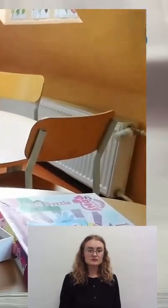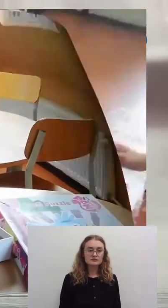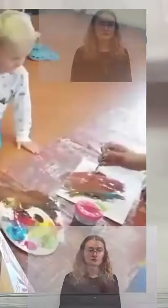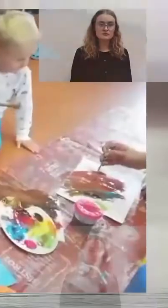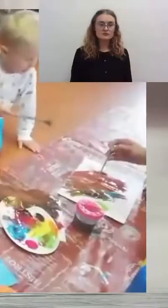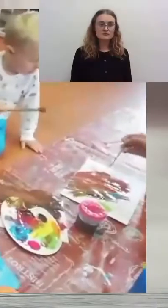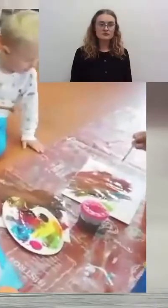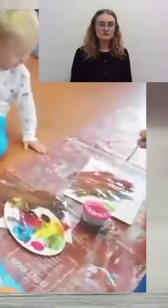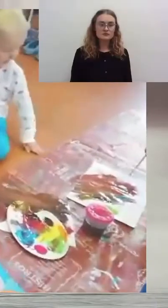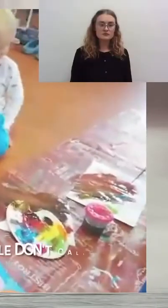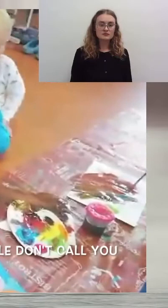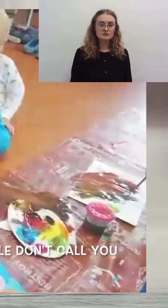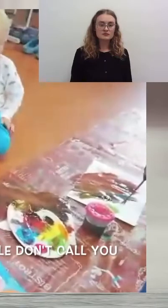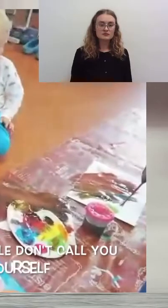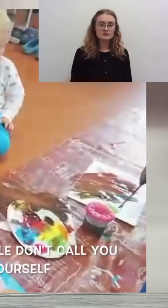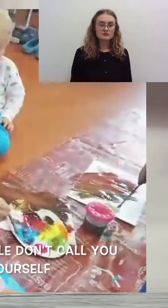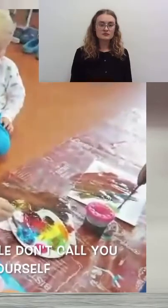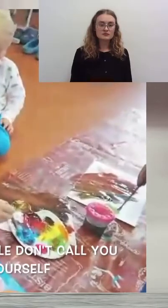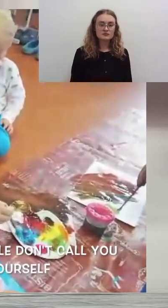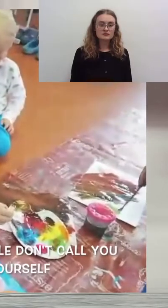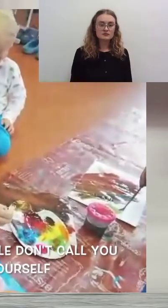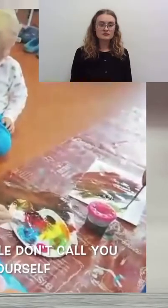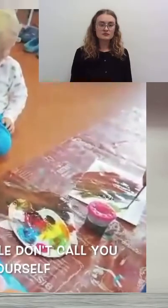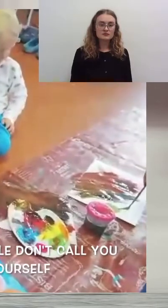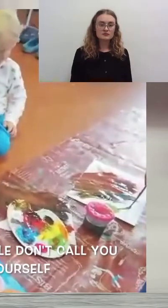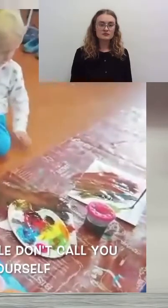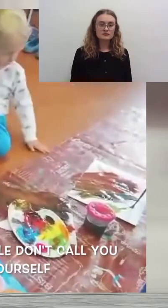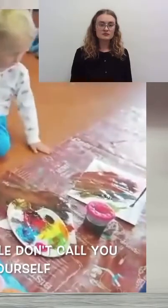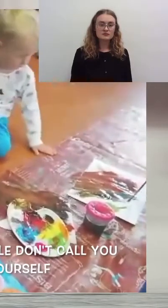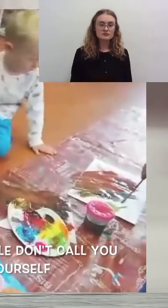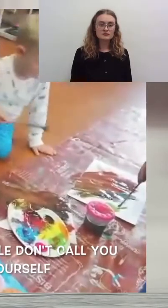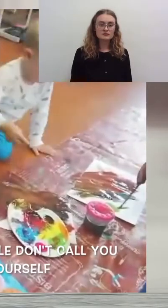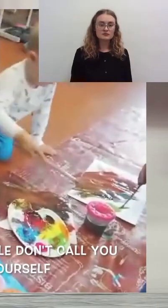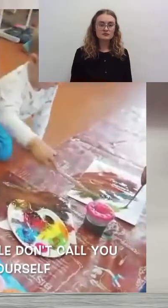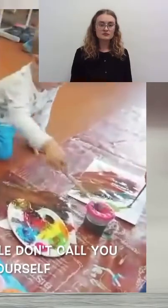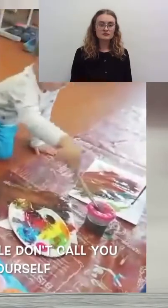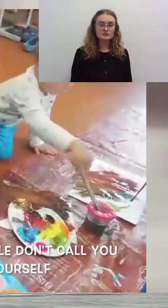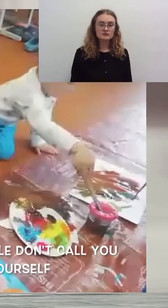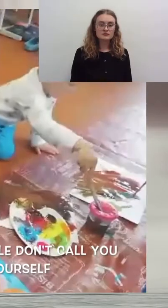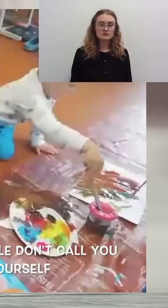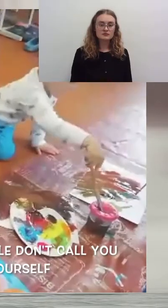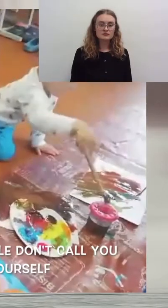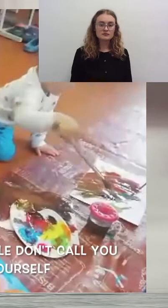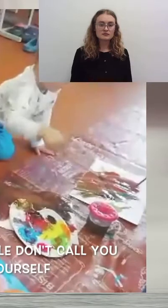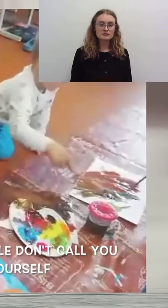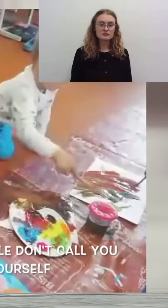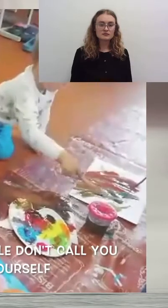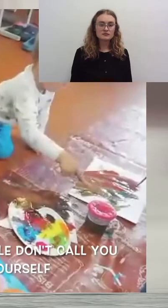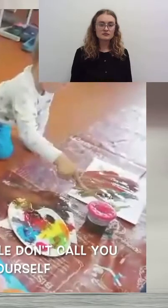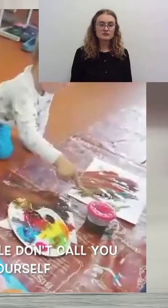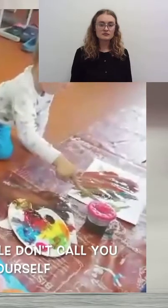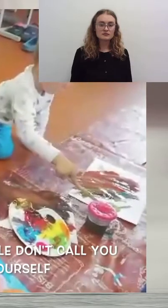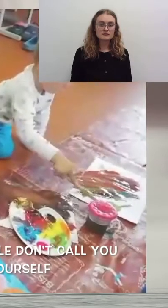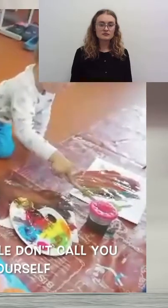Gerą kavą. Tai jau, kai tau sekasi, tavęs nepravadžiuoja ir tu esi už